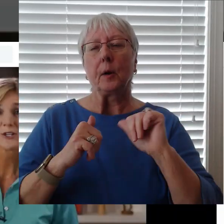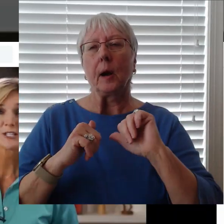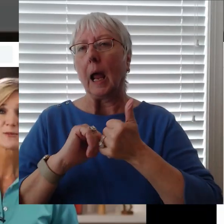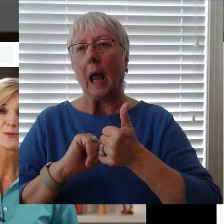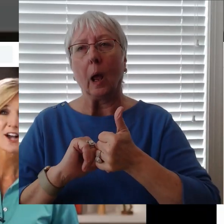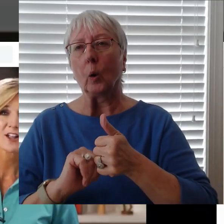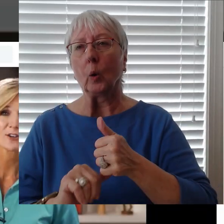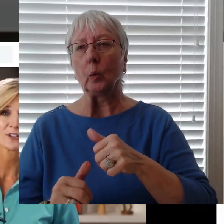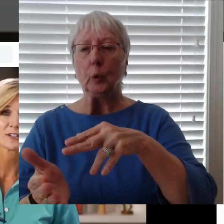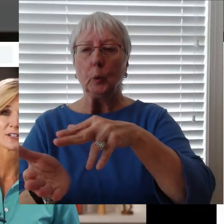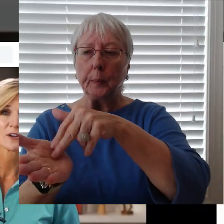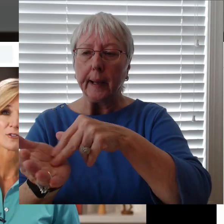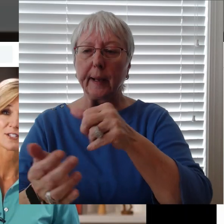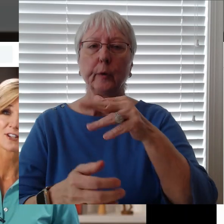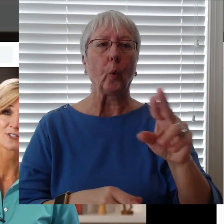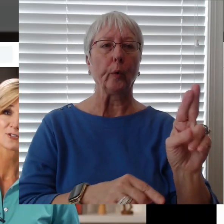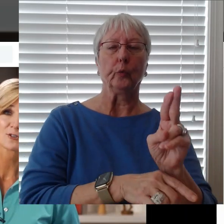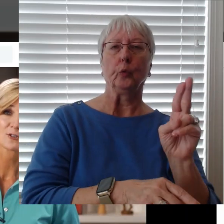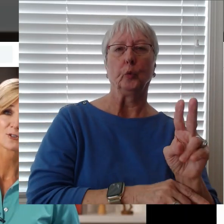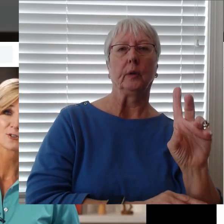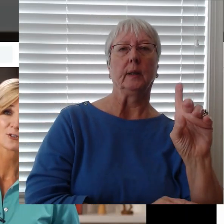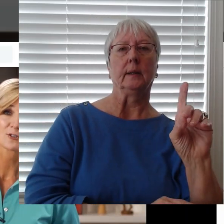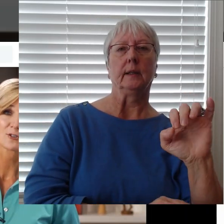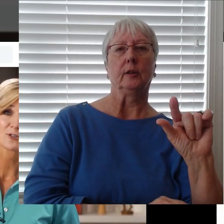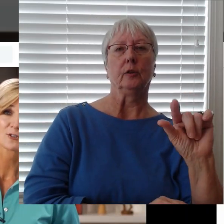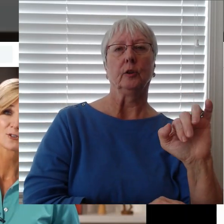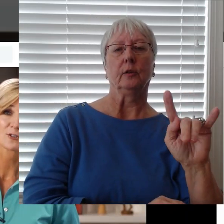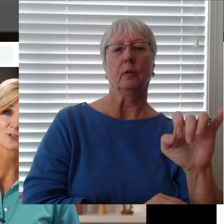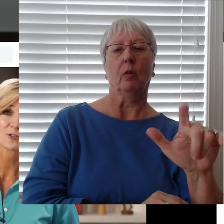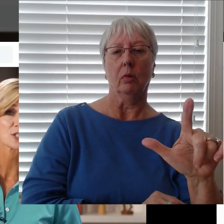Learning what color results from adding two or more colors